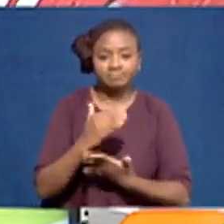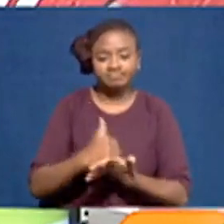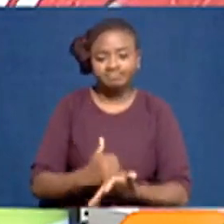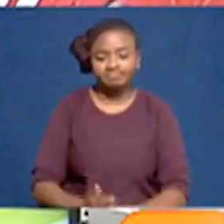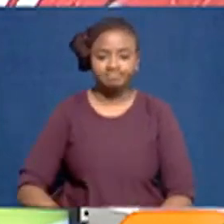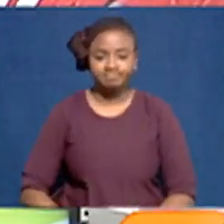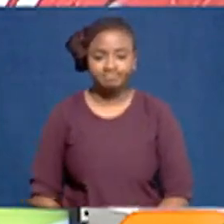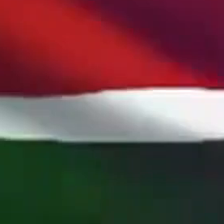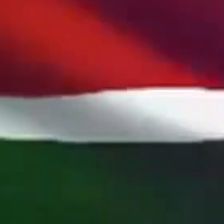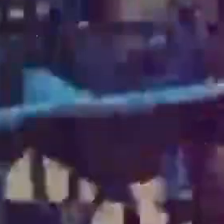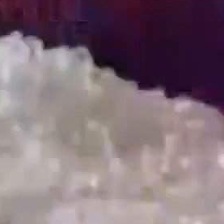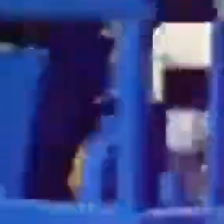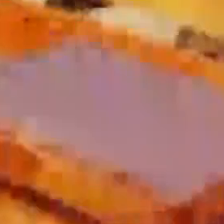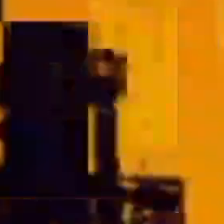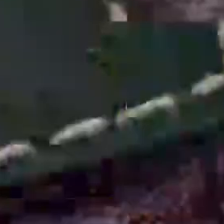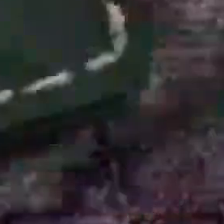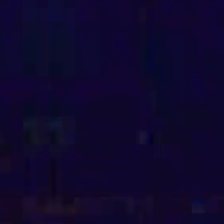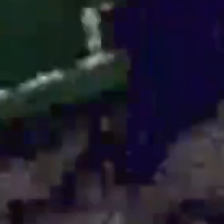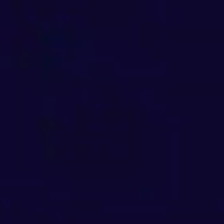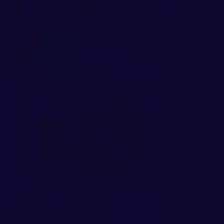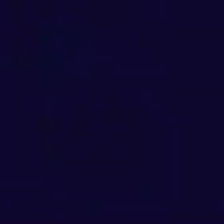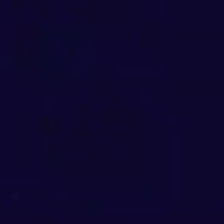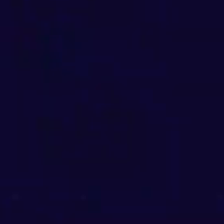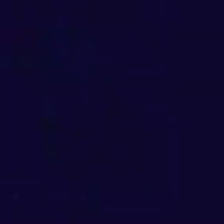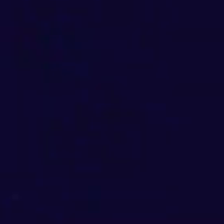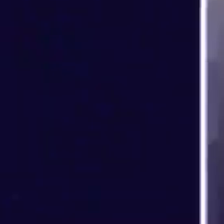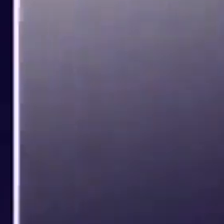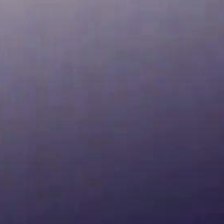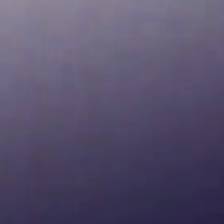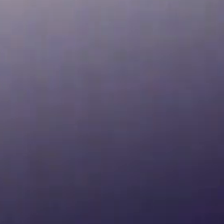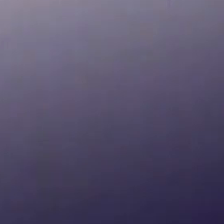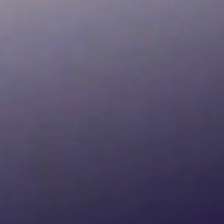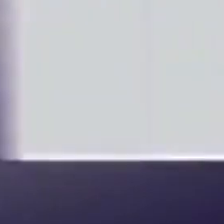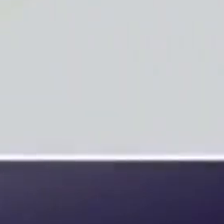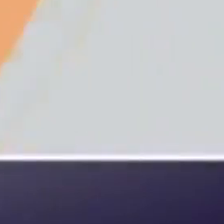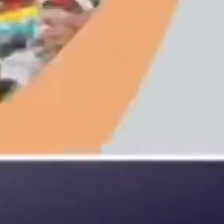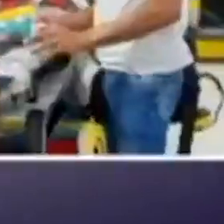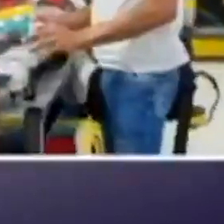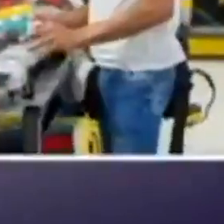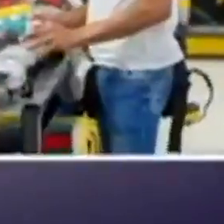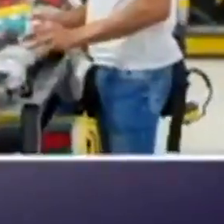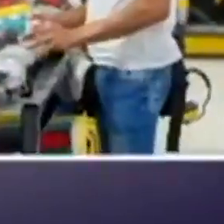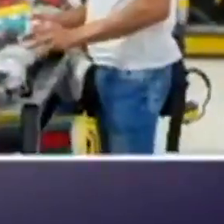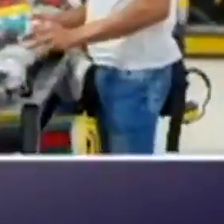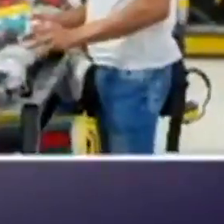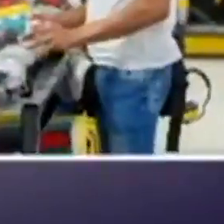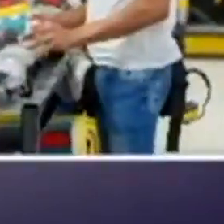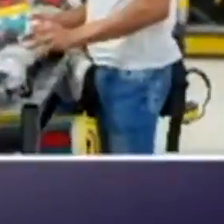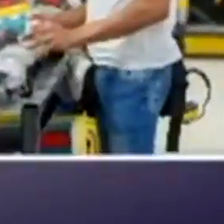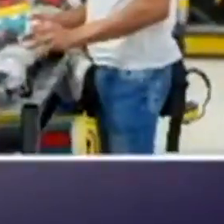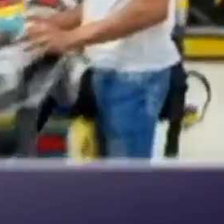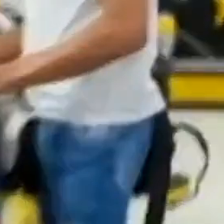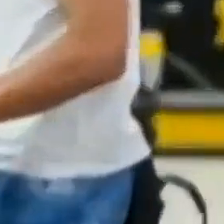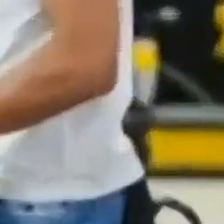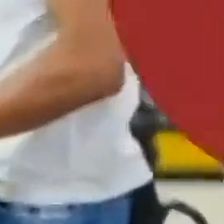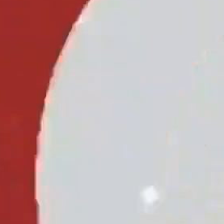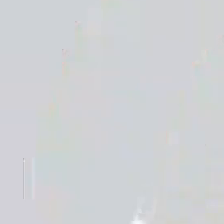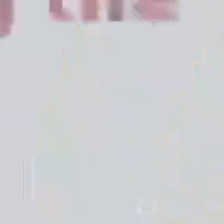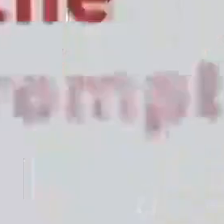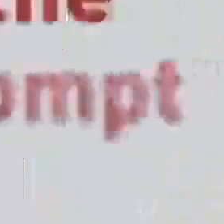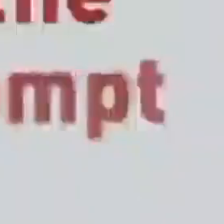segment. Made in Kenya, brought to you by Equity. Insufficient funds when buying stock for